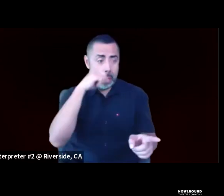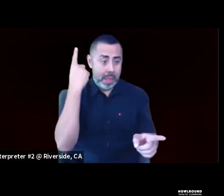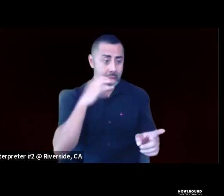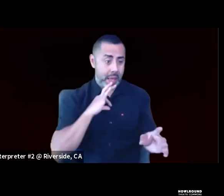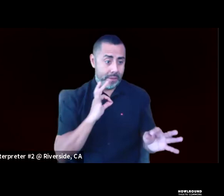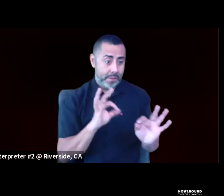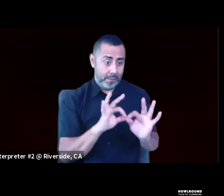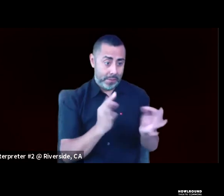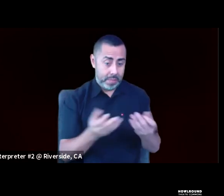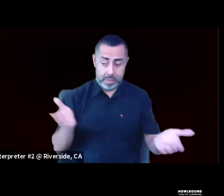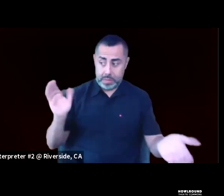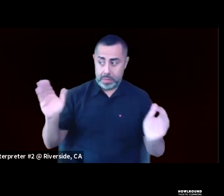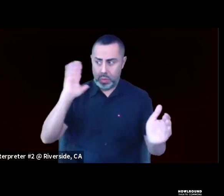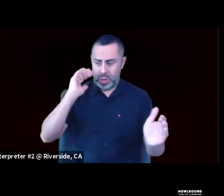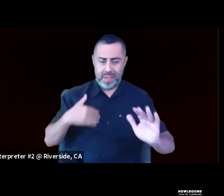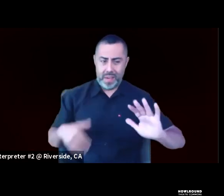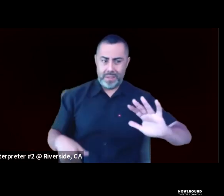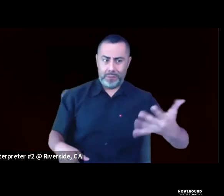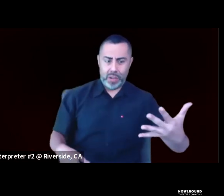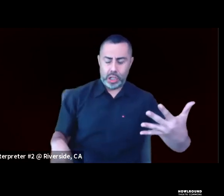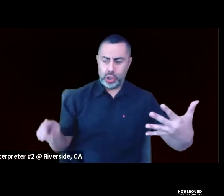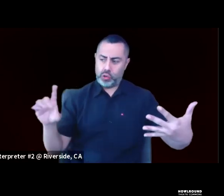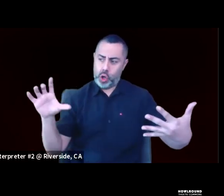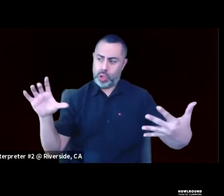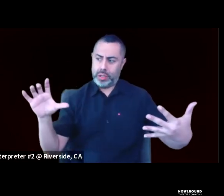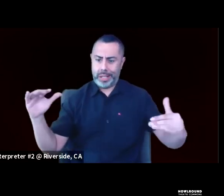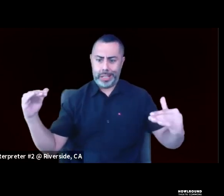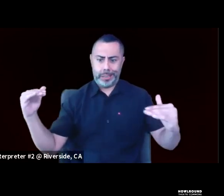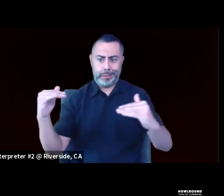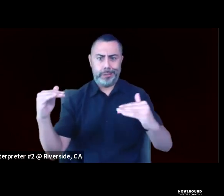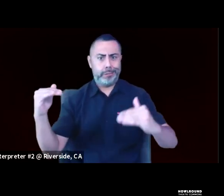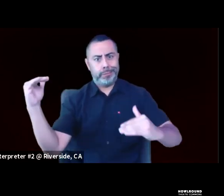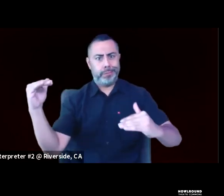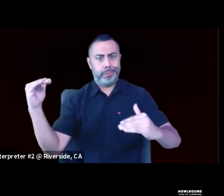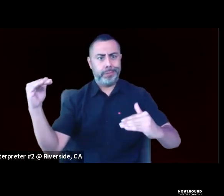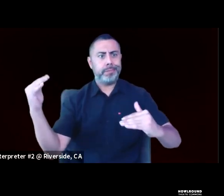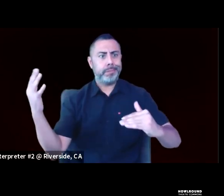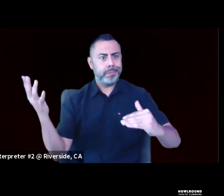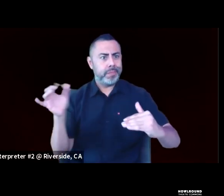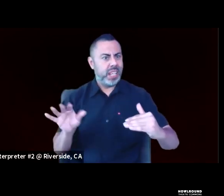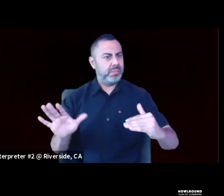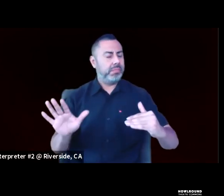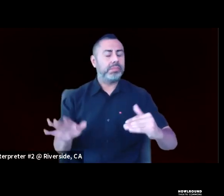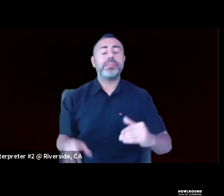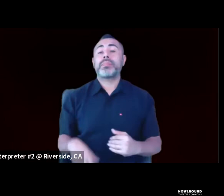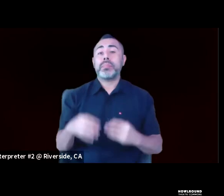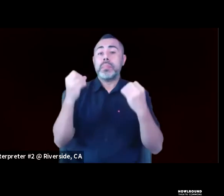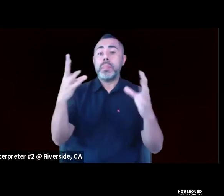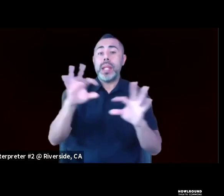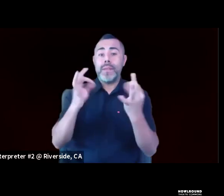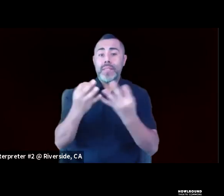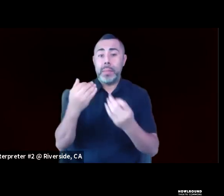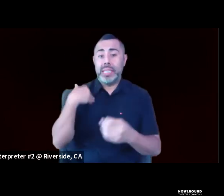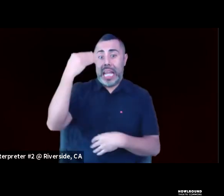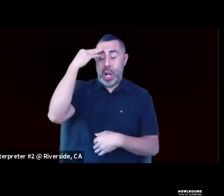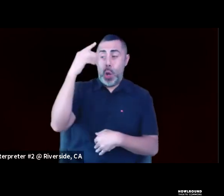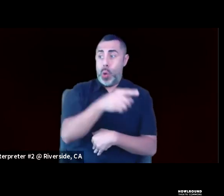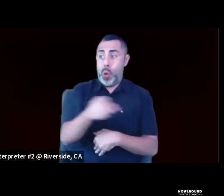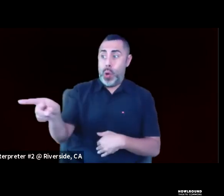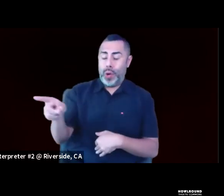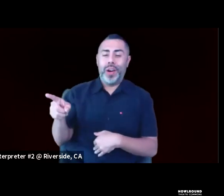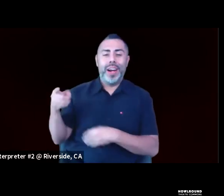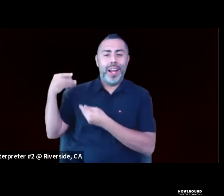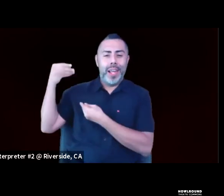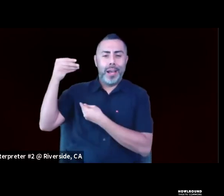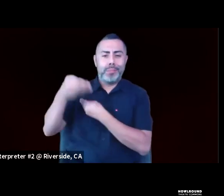Many artists I know have inherited family wealth, or at the very least, have a family with the